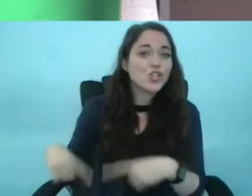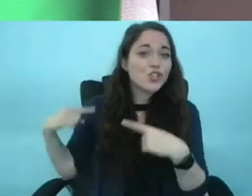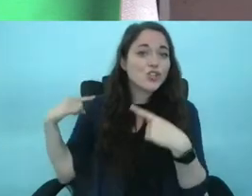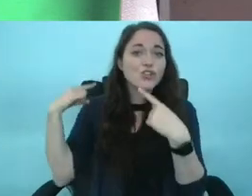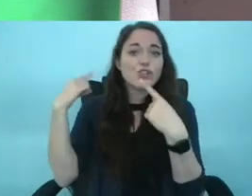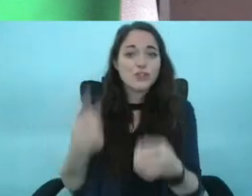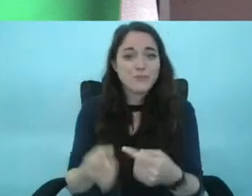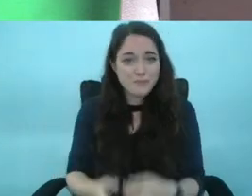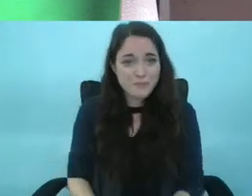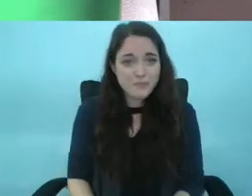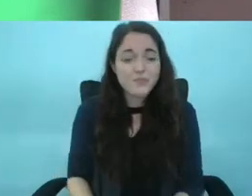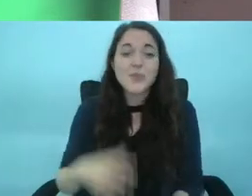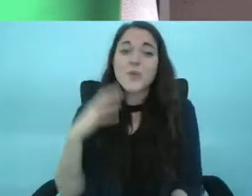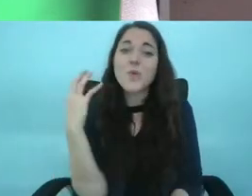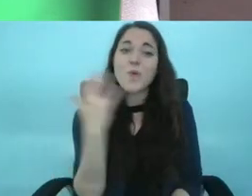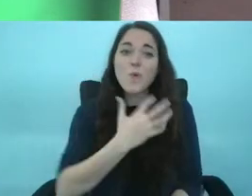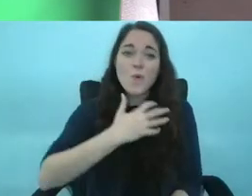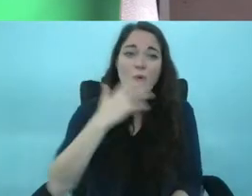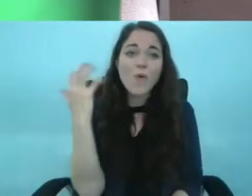yet.